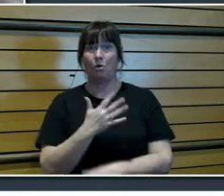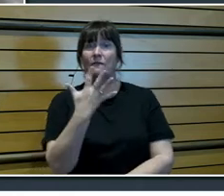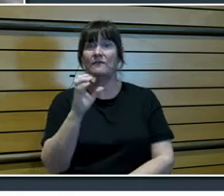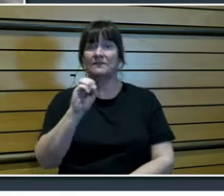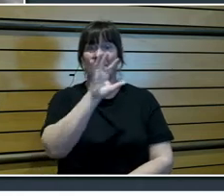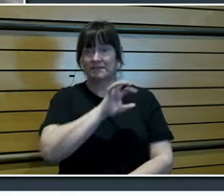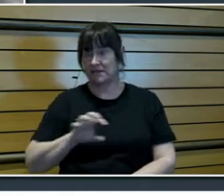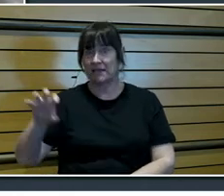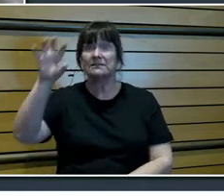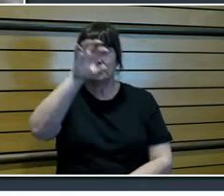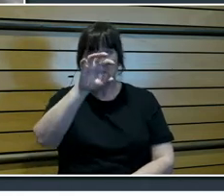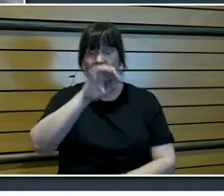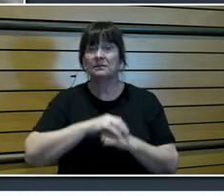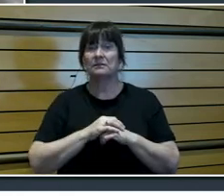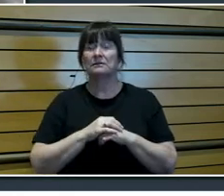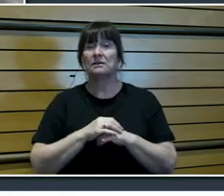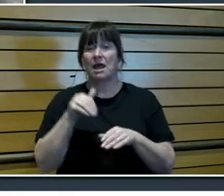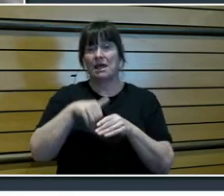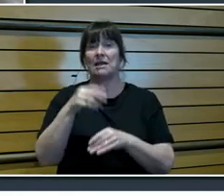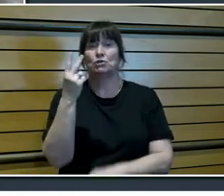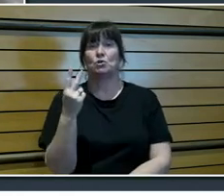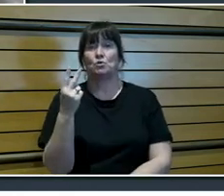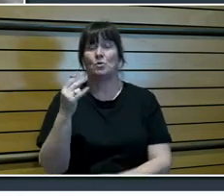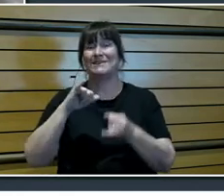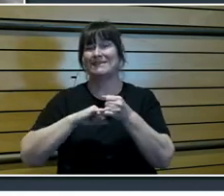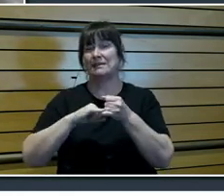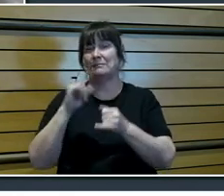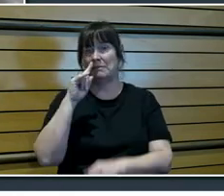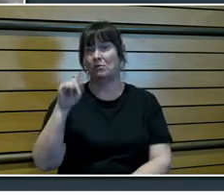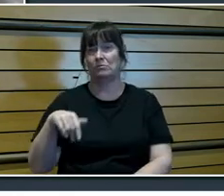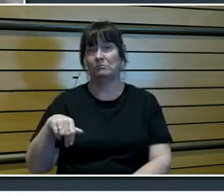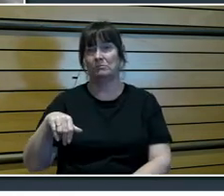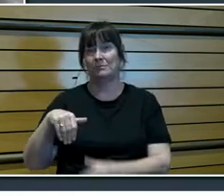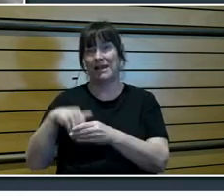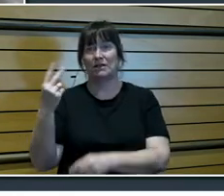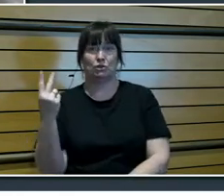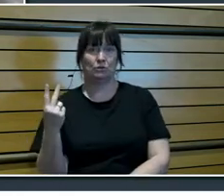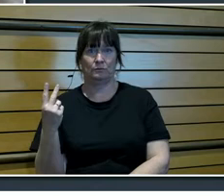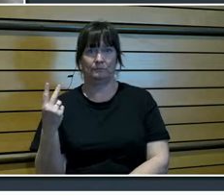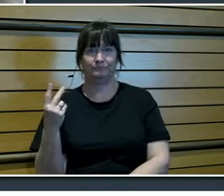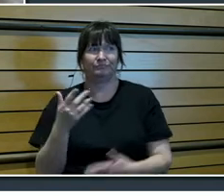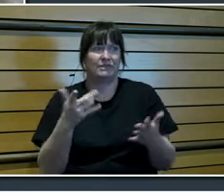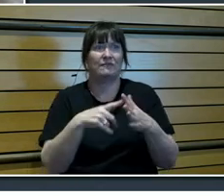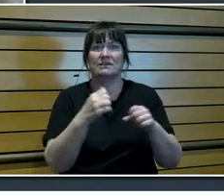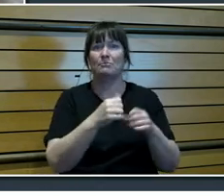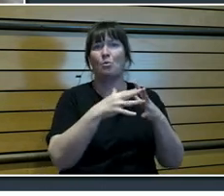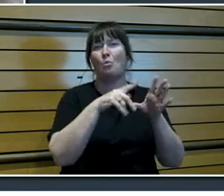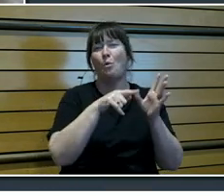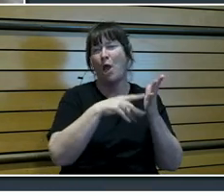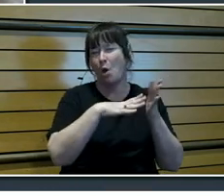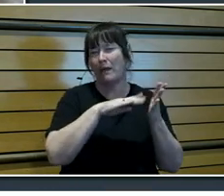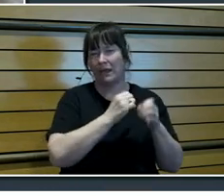states in the Union elects two senators. Therefore, Wyoming, with a population of just